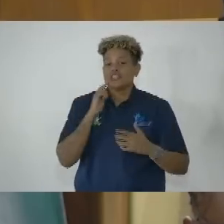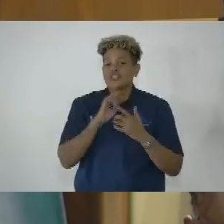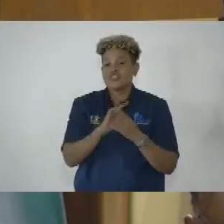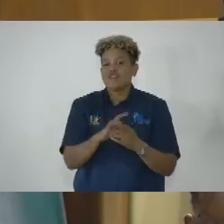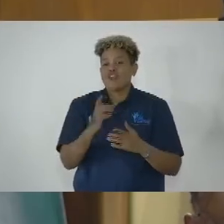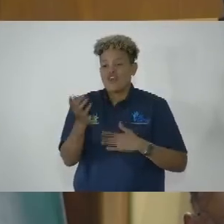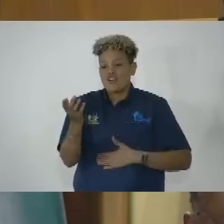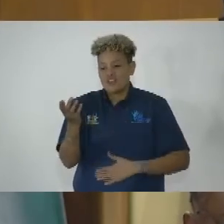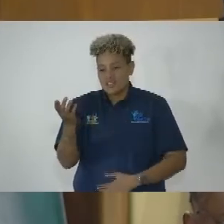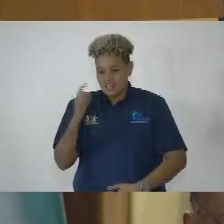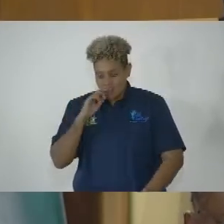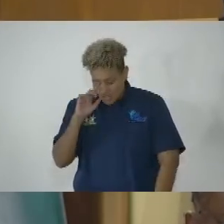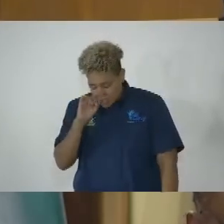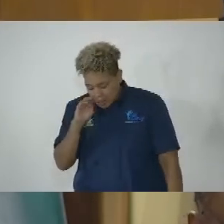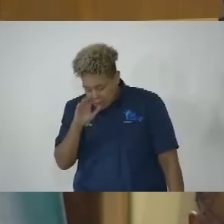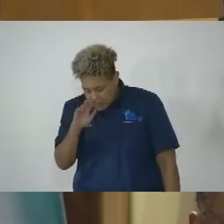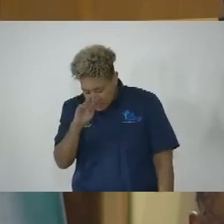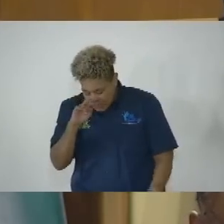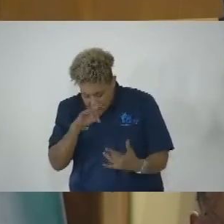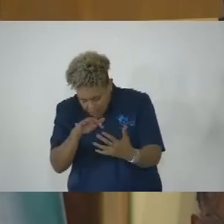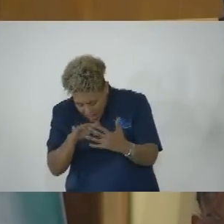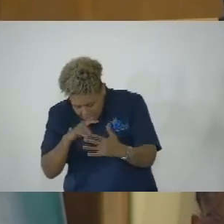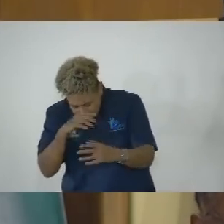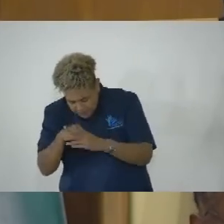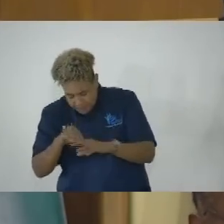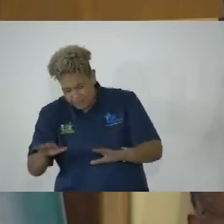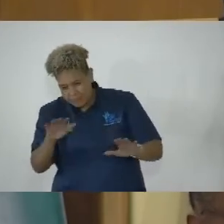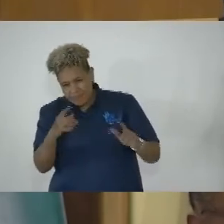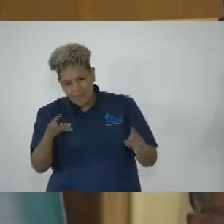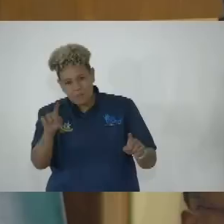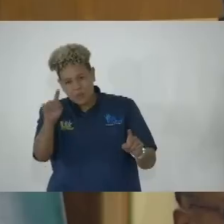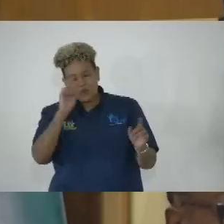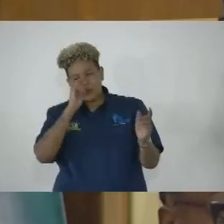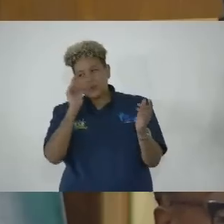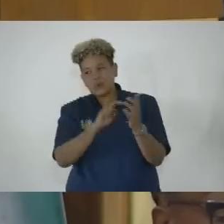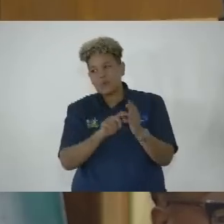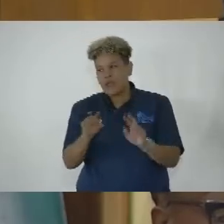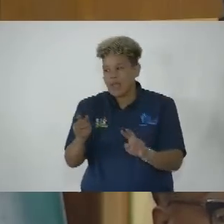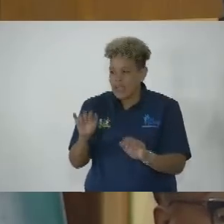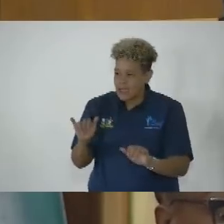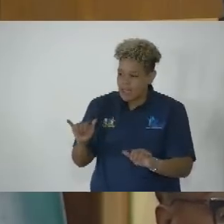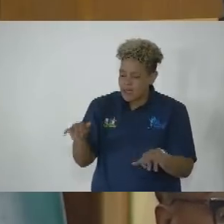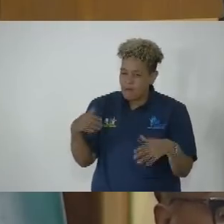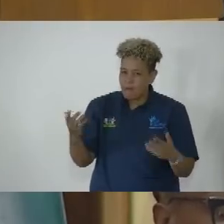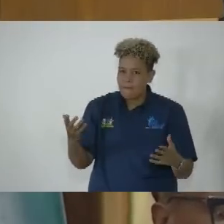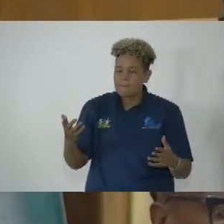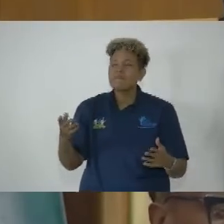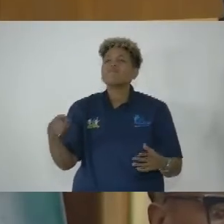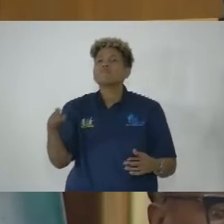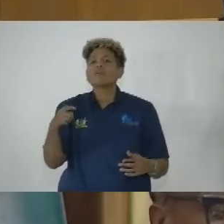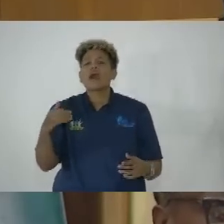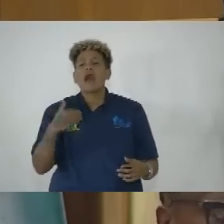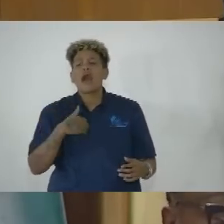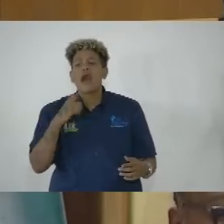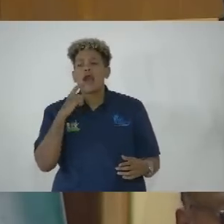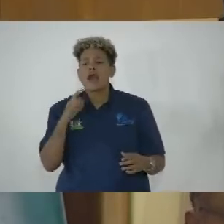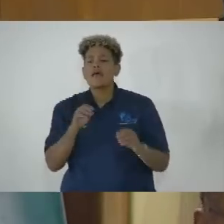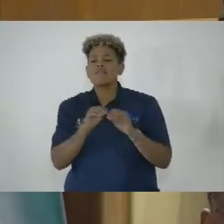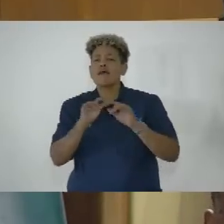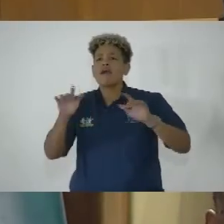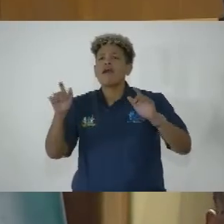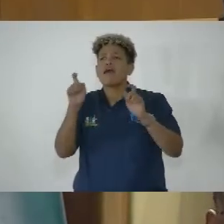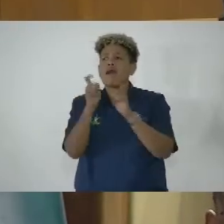surrounding domestic violence, you realize that there's an